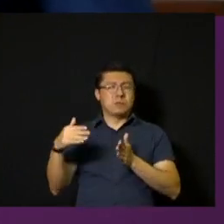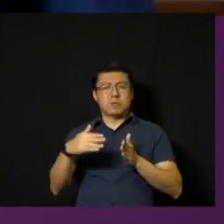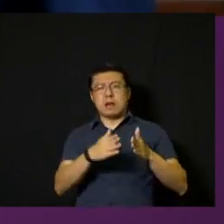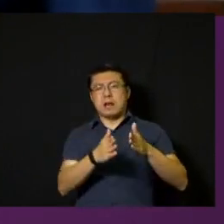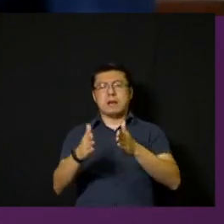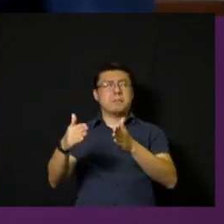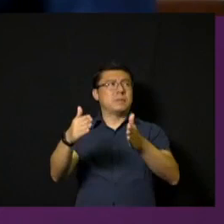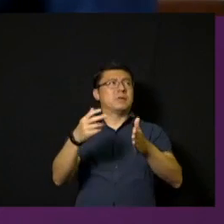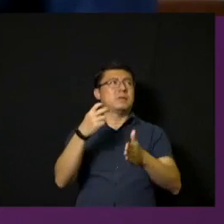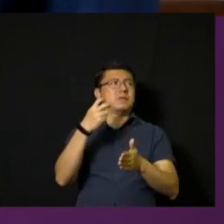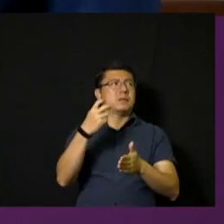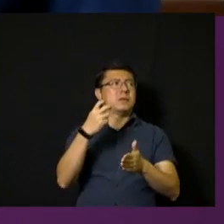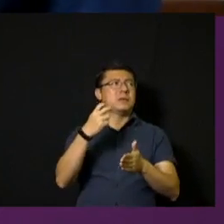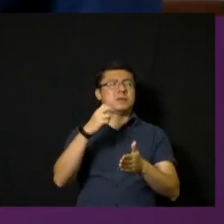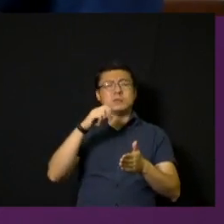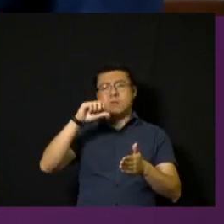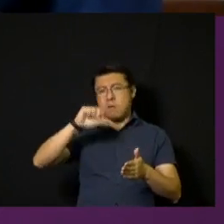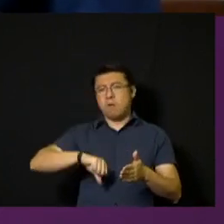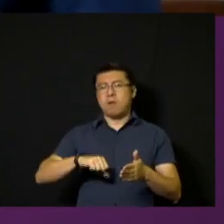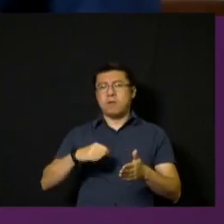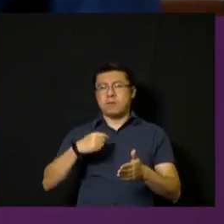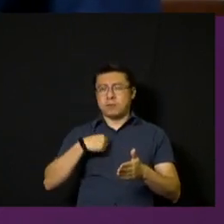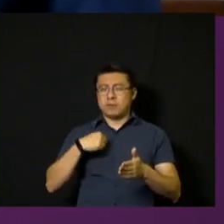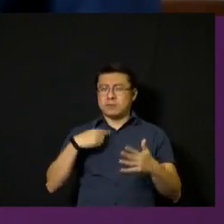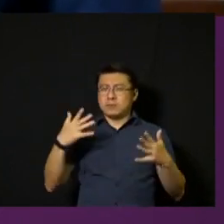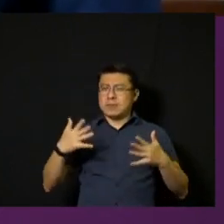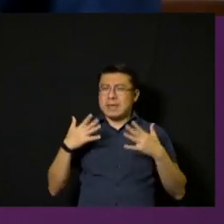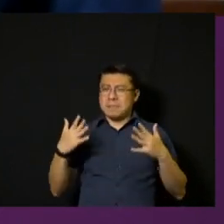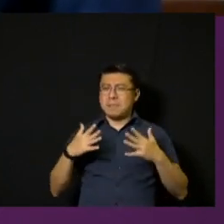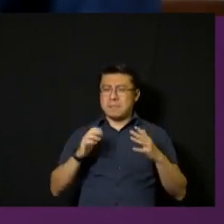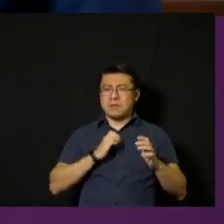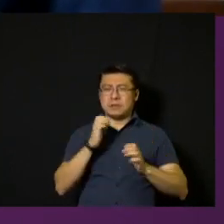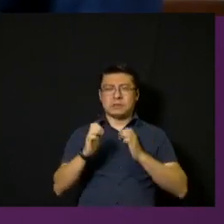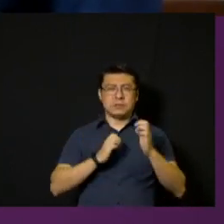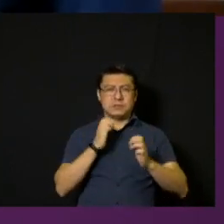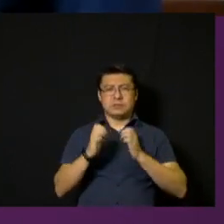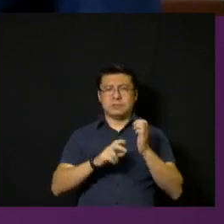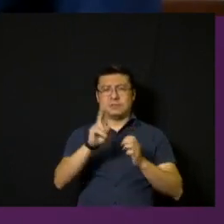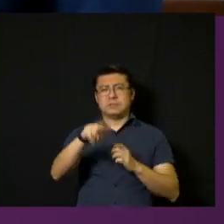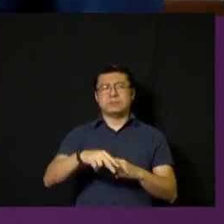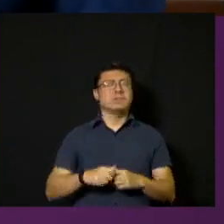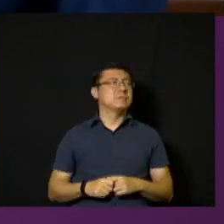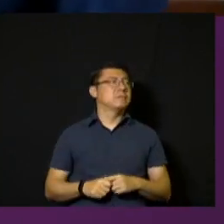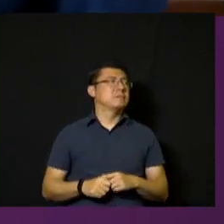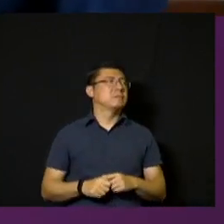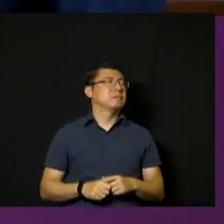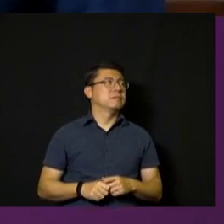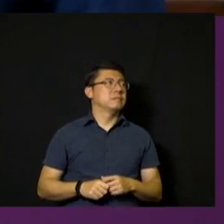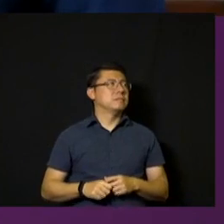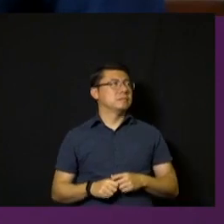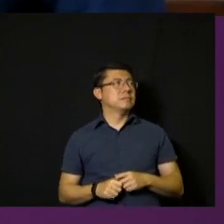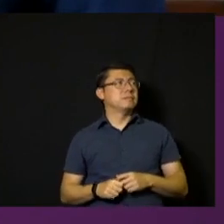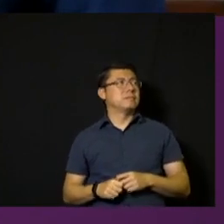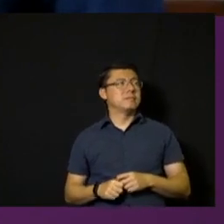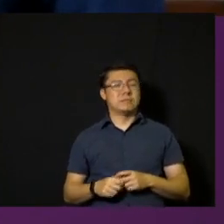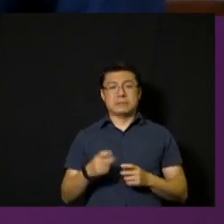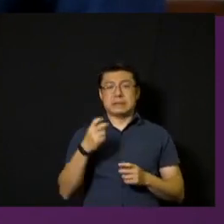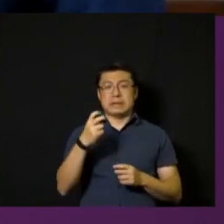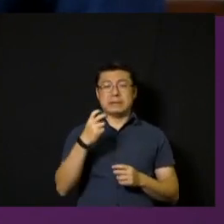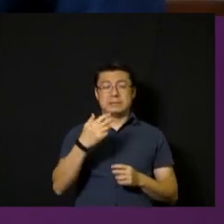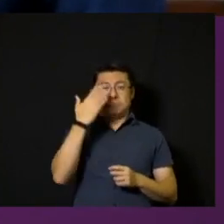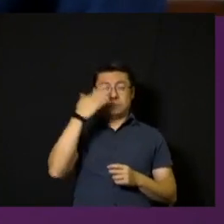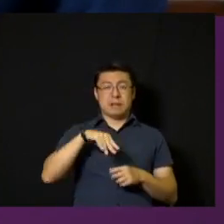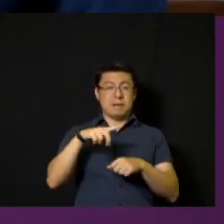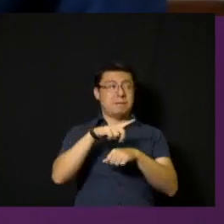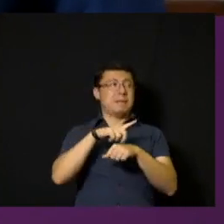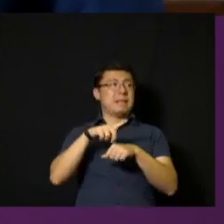path. That's what moves me today and keeps me excited, really. Imagine this